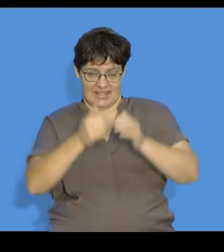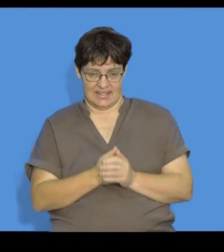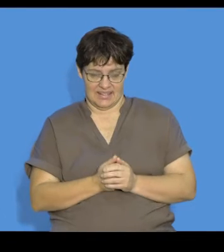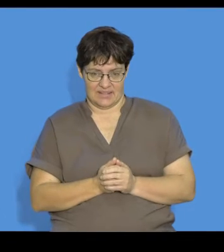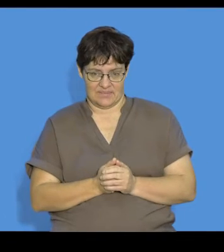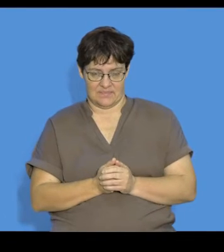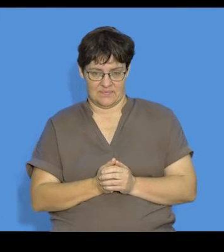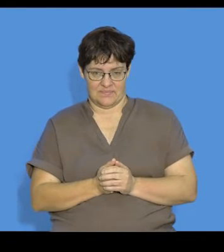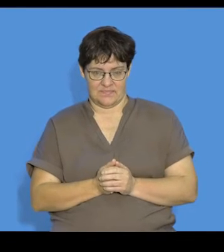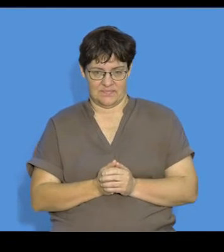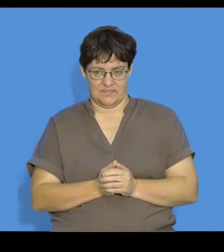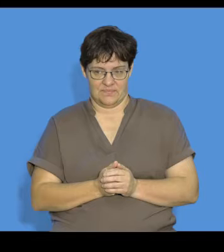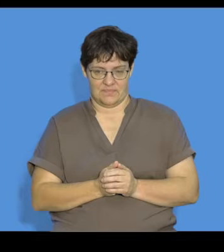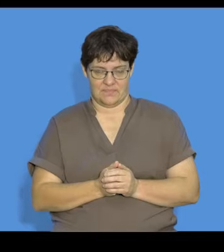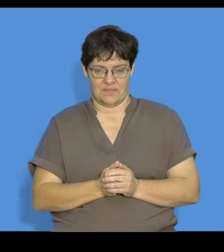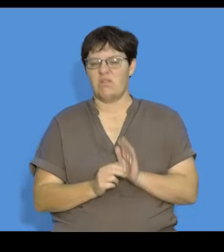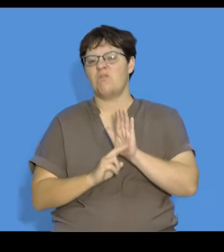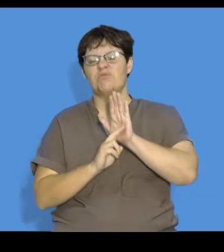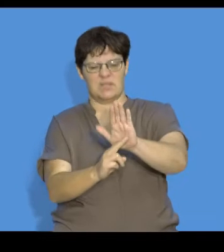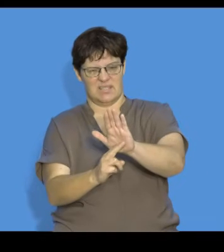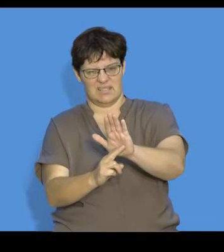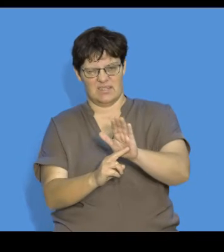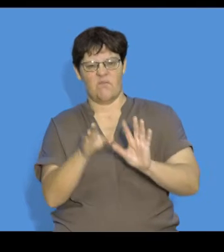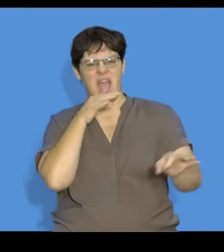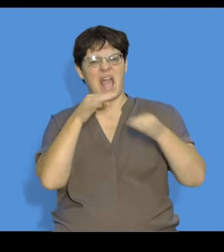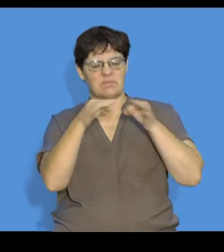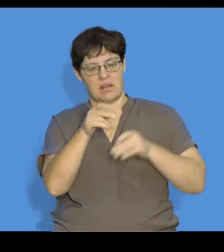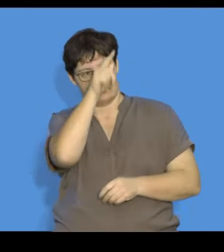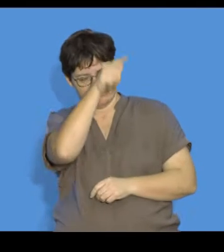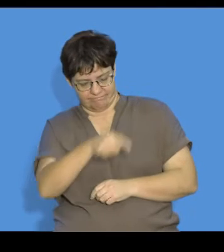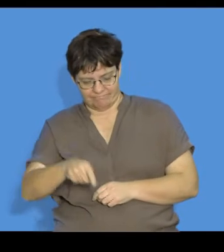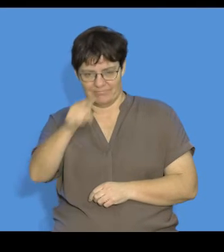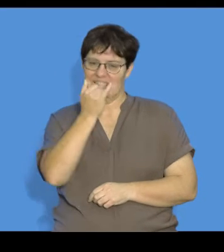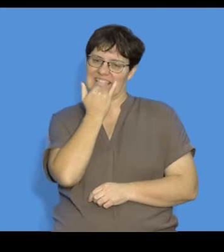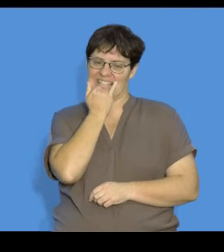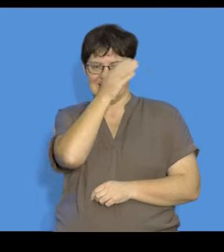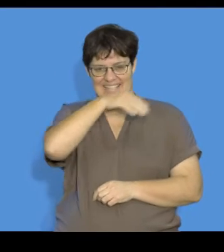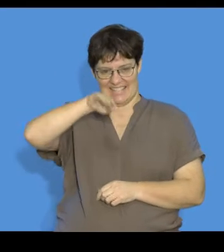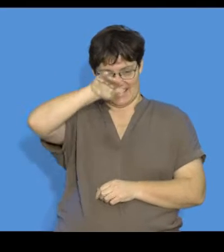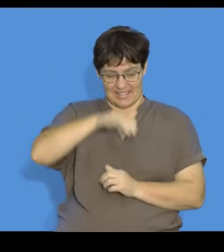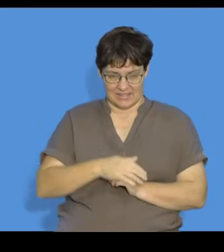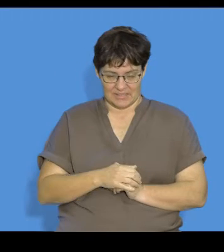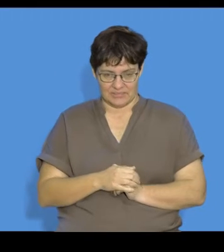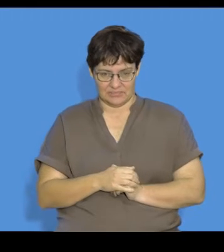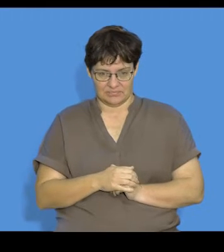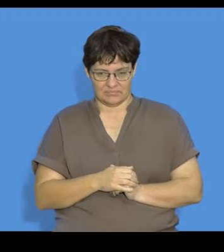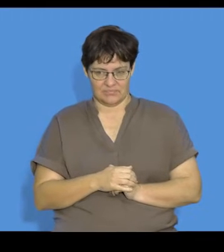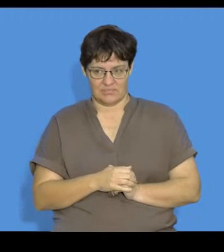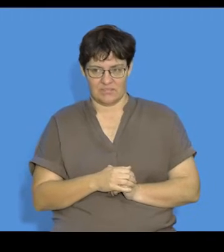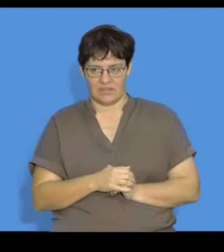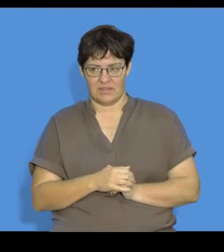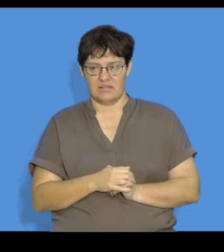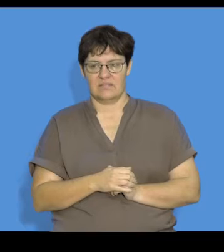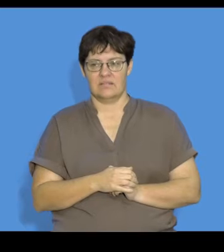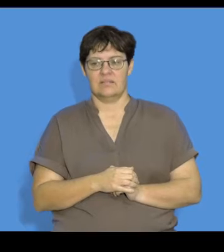happy face as a representation, or rather as an explanation of what this is, because it is looking like a